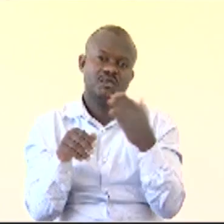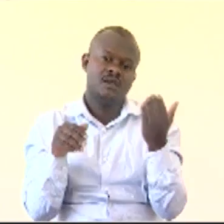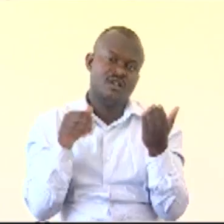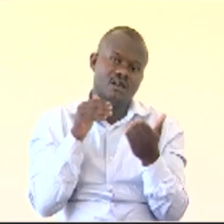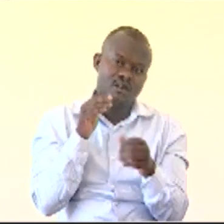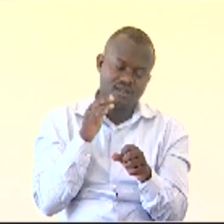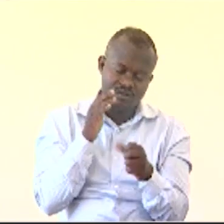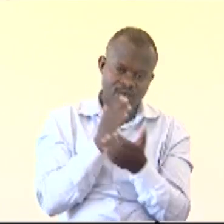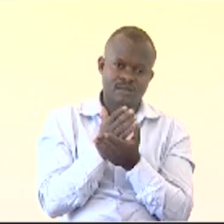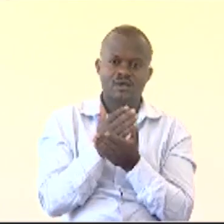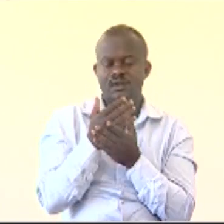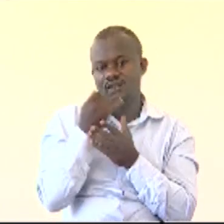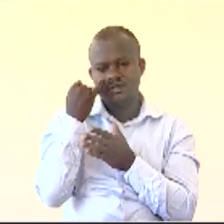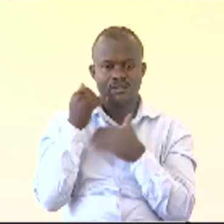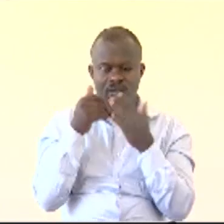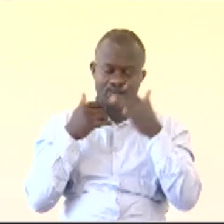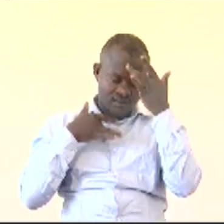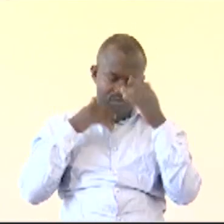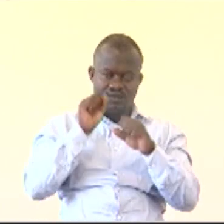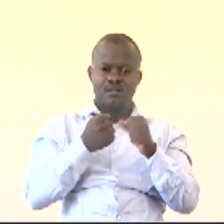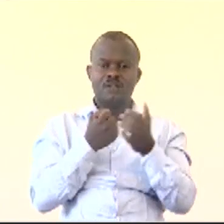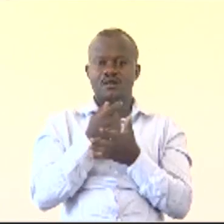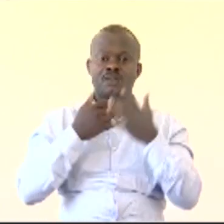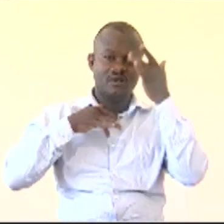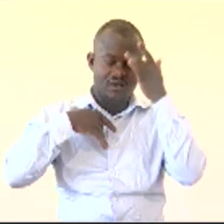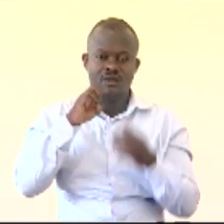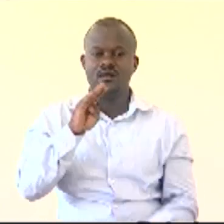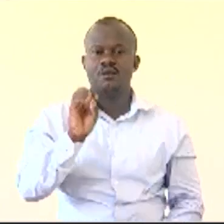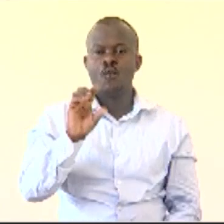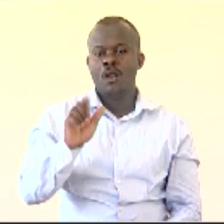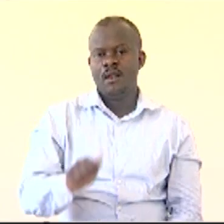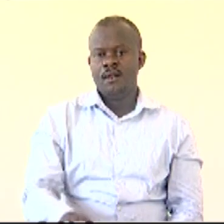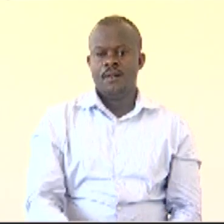main agents of Ebola disease.